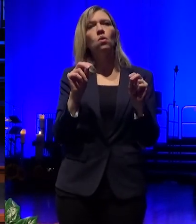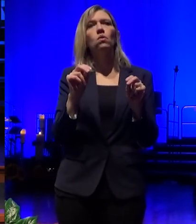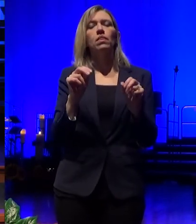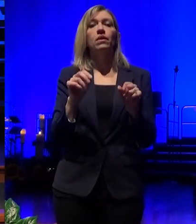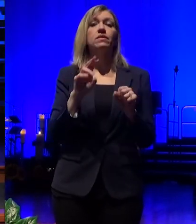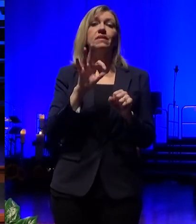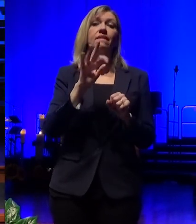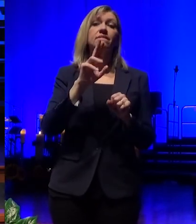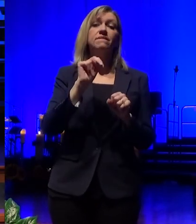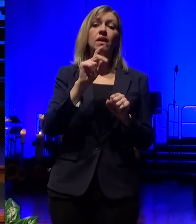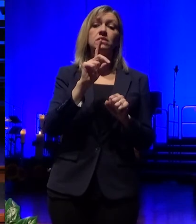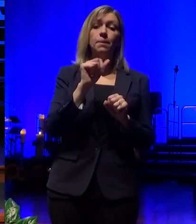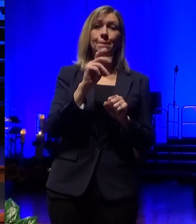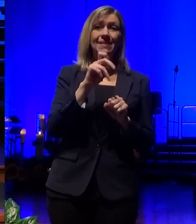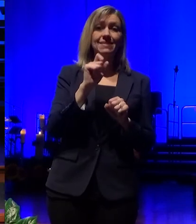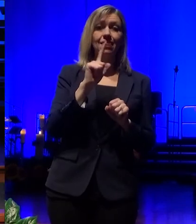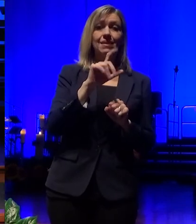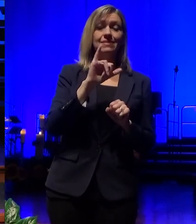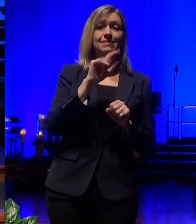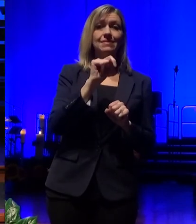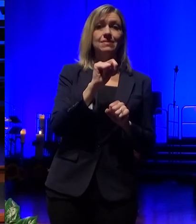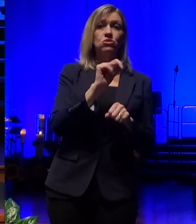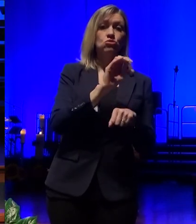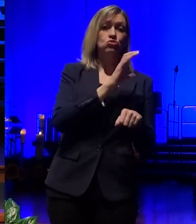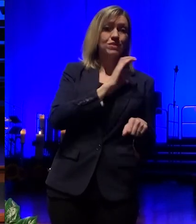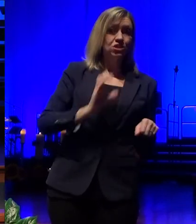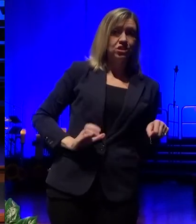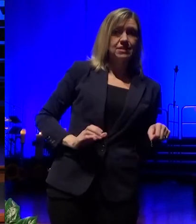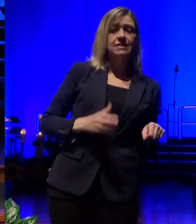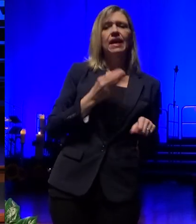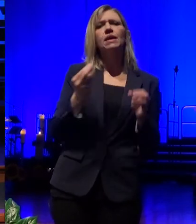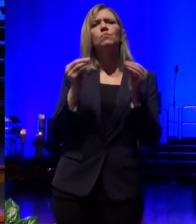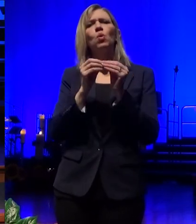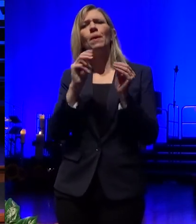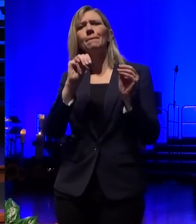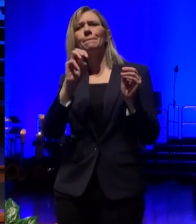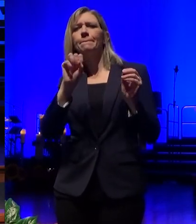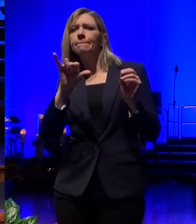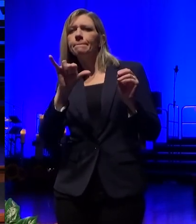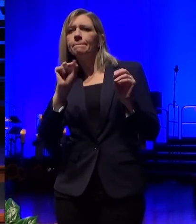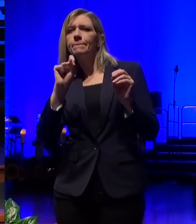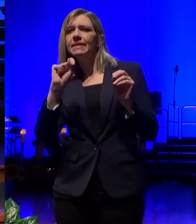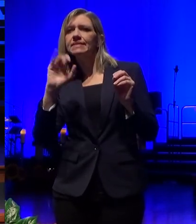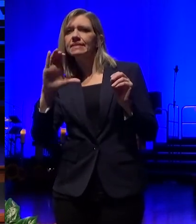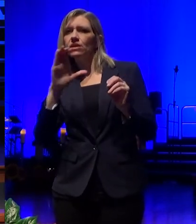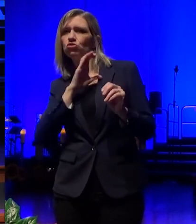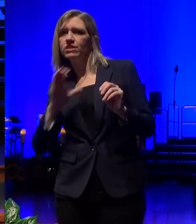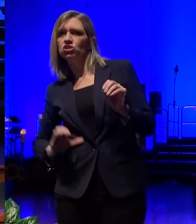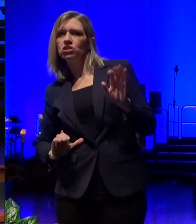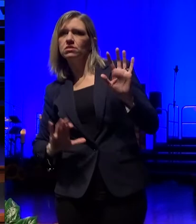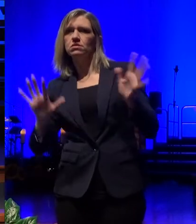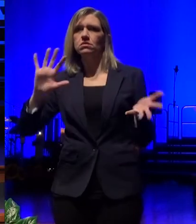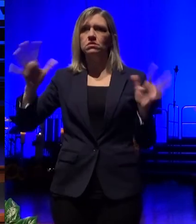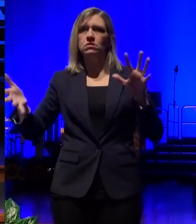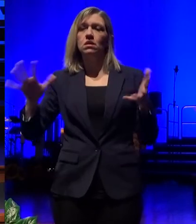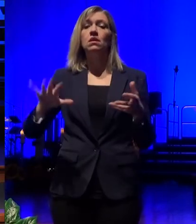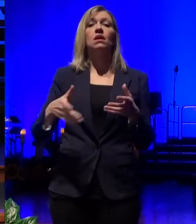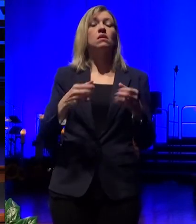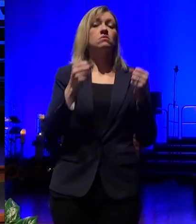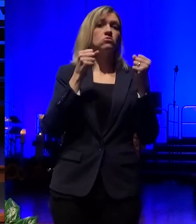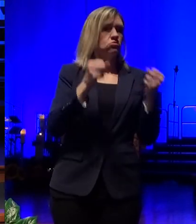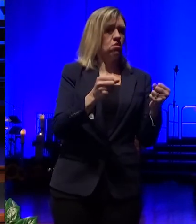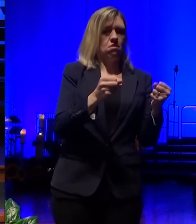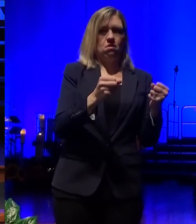fundamentalist Christians and there are more mystical cosmic Christians. There are the fundamentalist practitioners